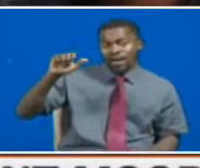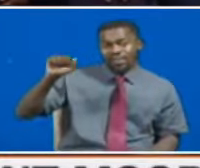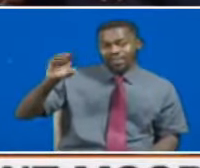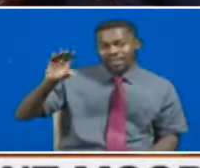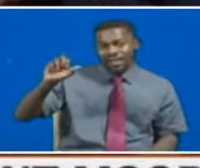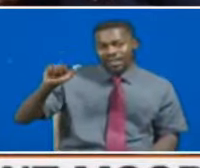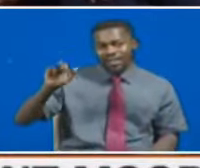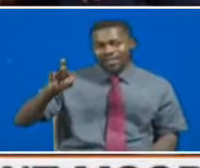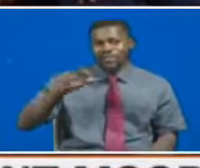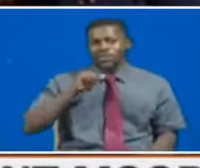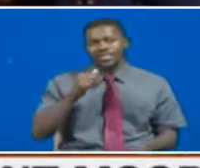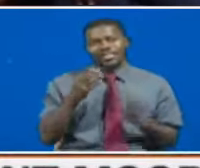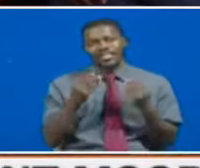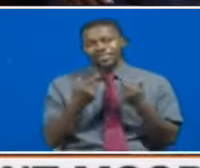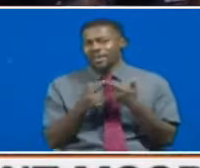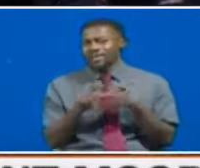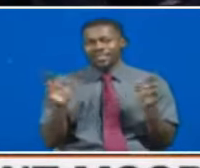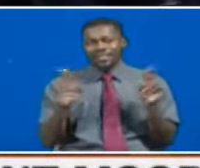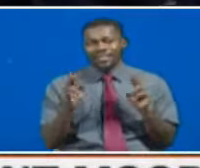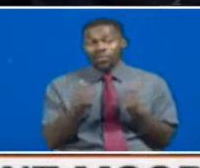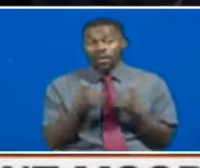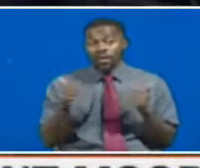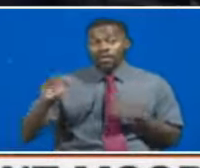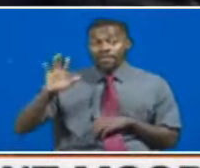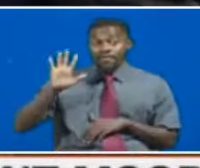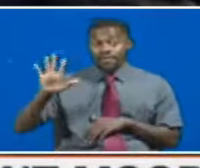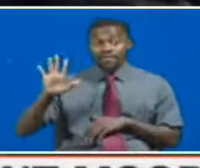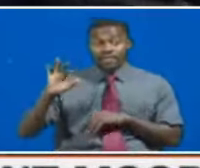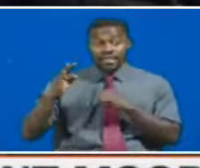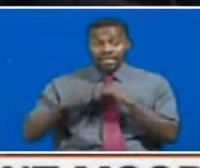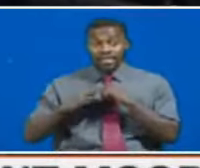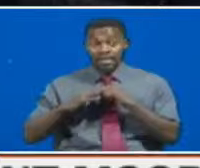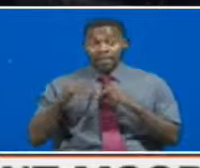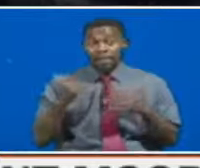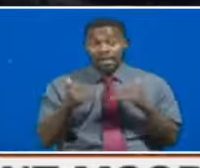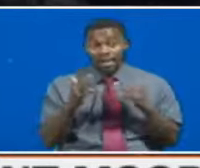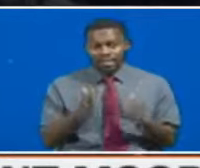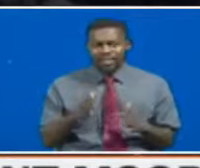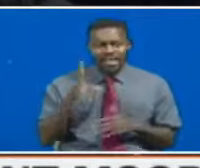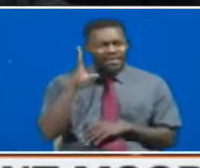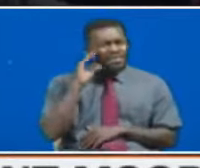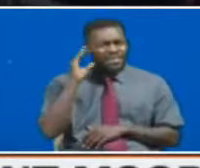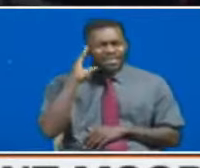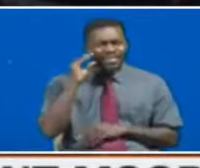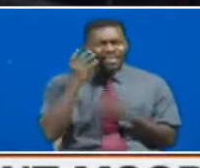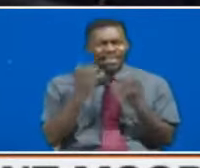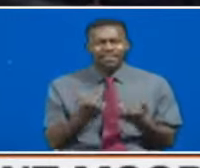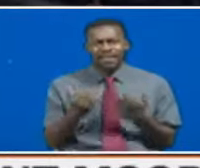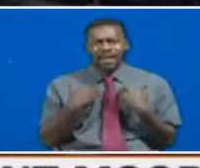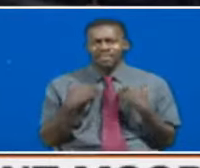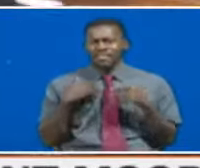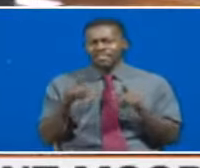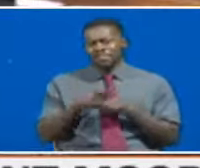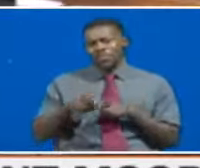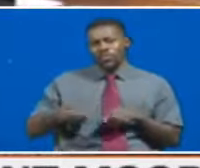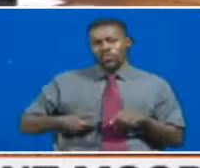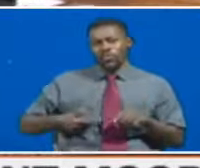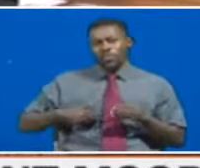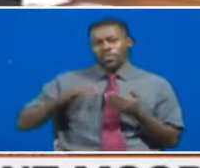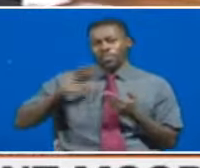for them. The team of 28 players has a blend of both experienced players and young talents.